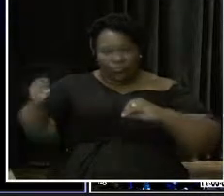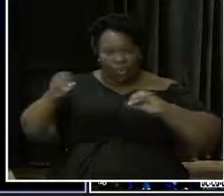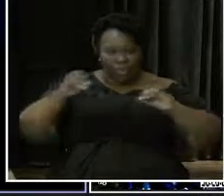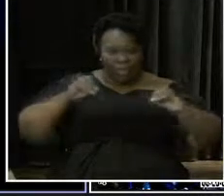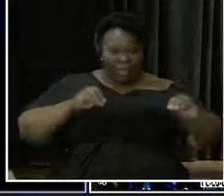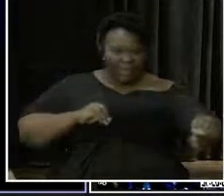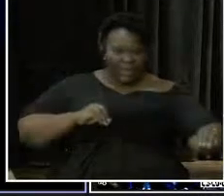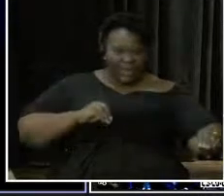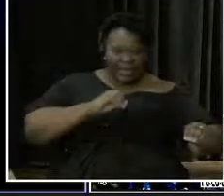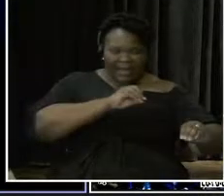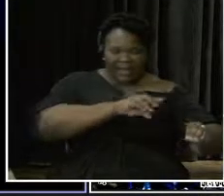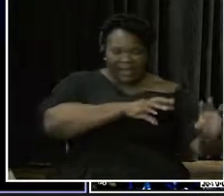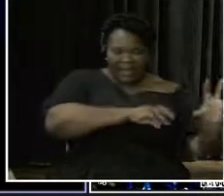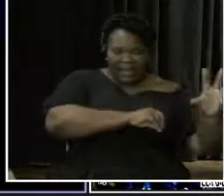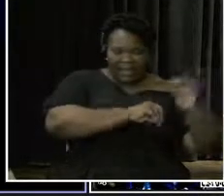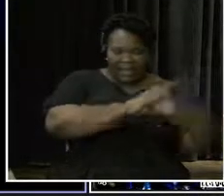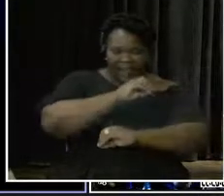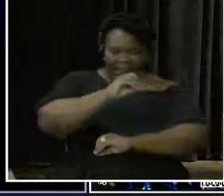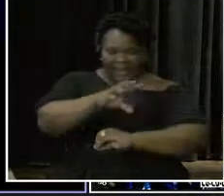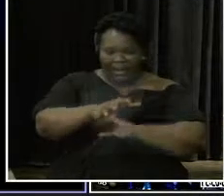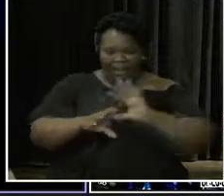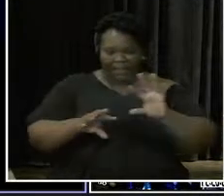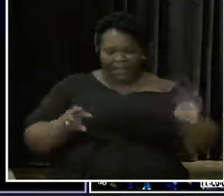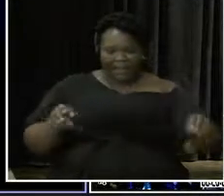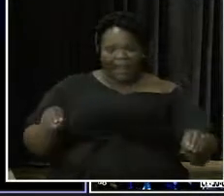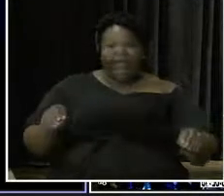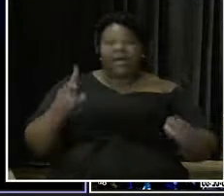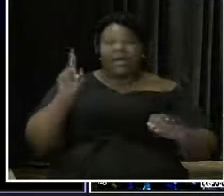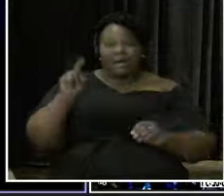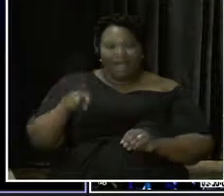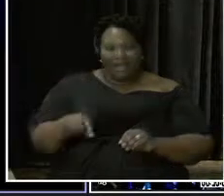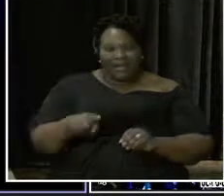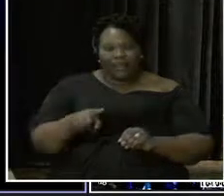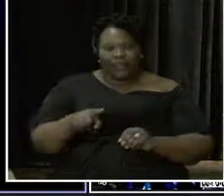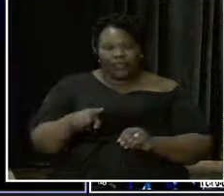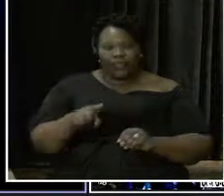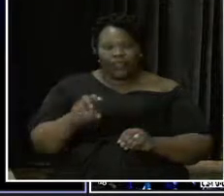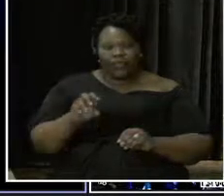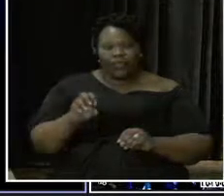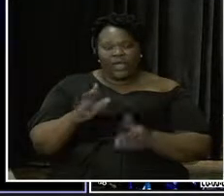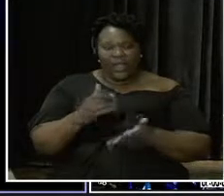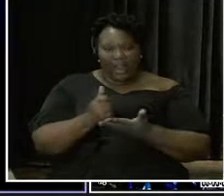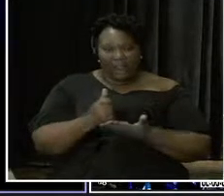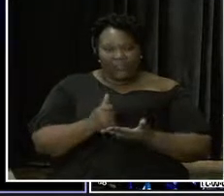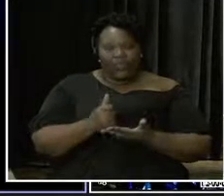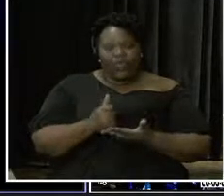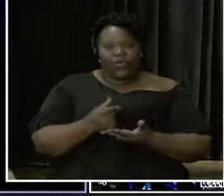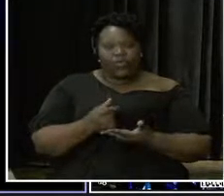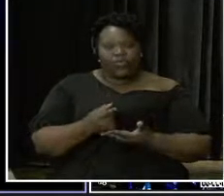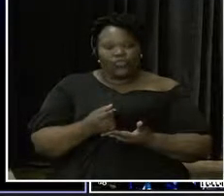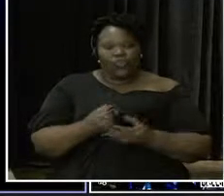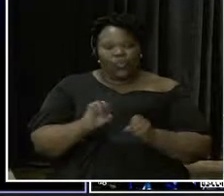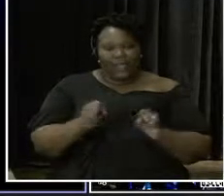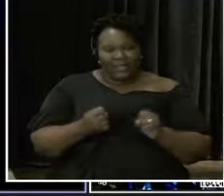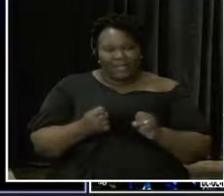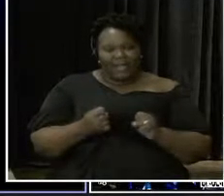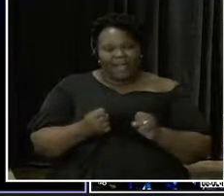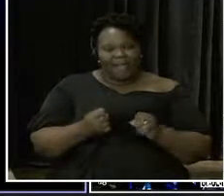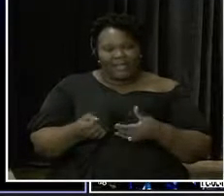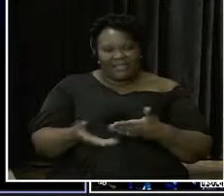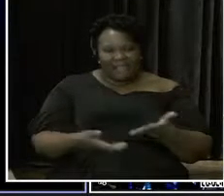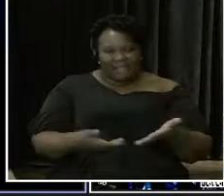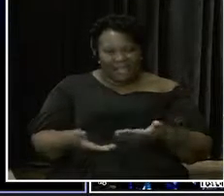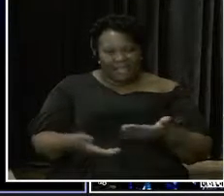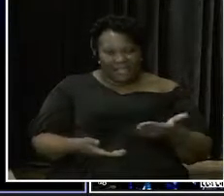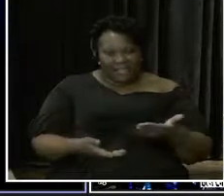in respect of capital projects to deliver services to our communities, because we as